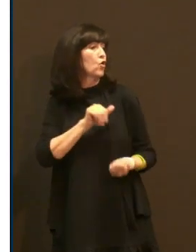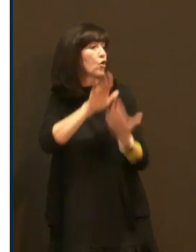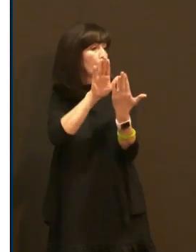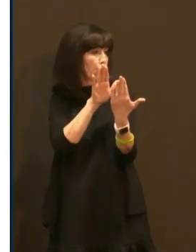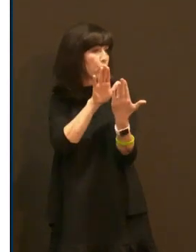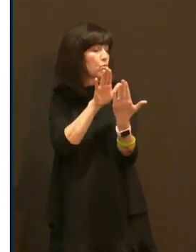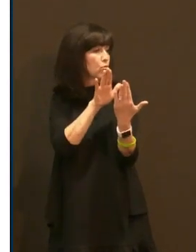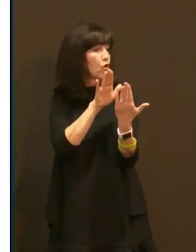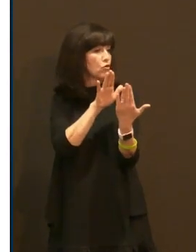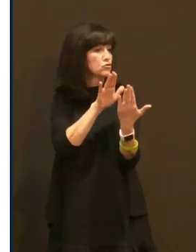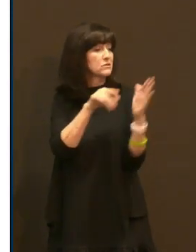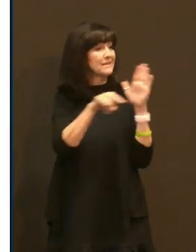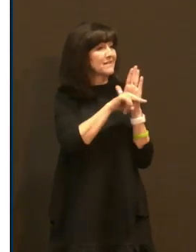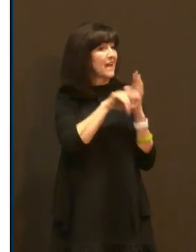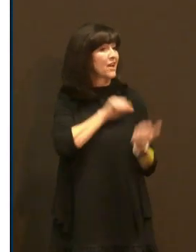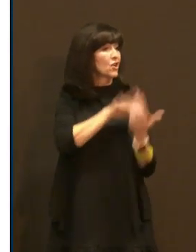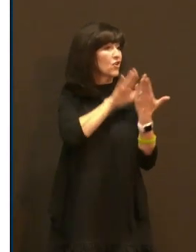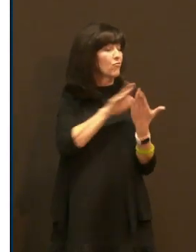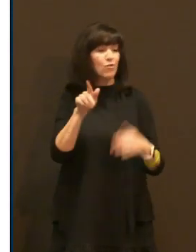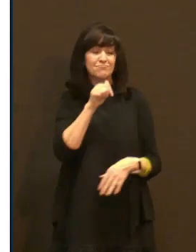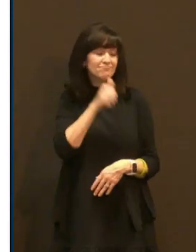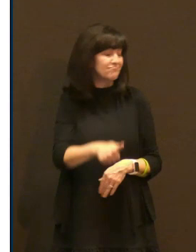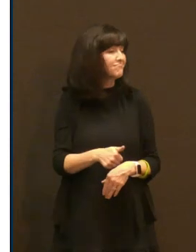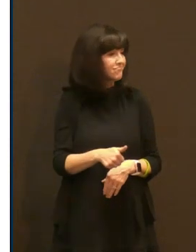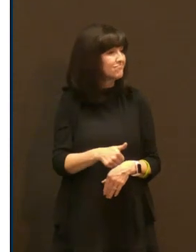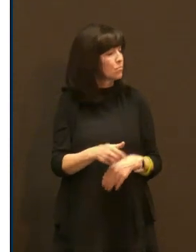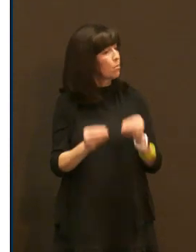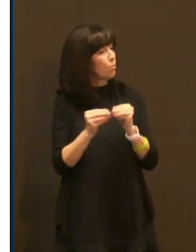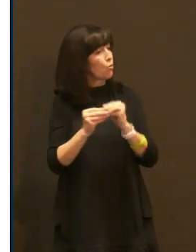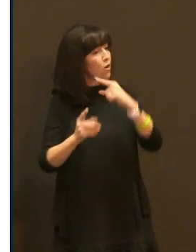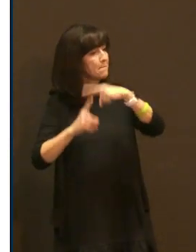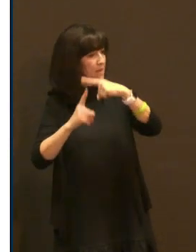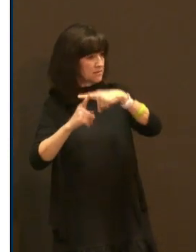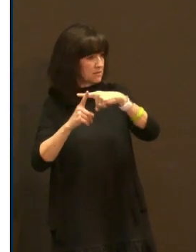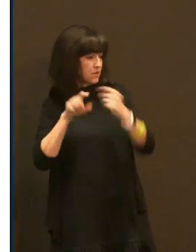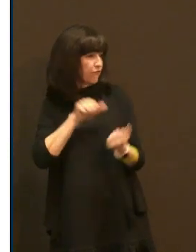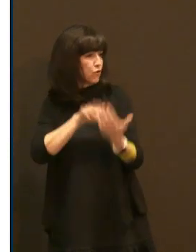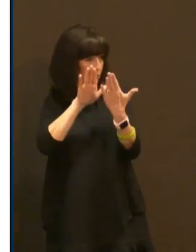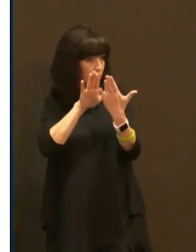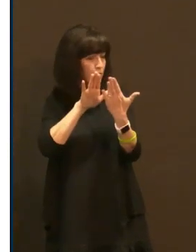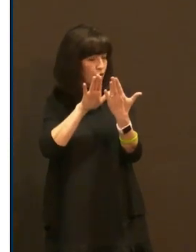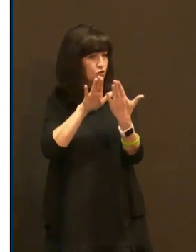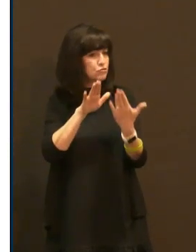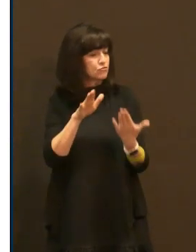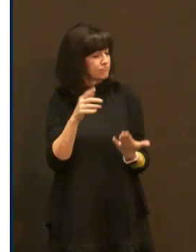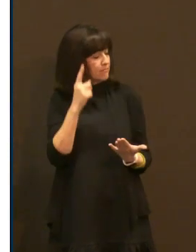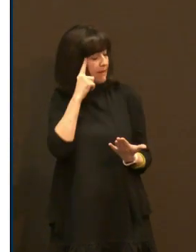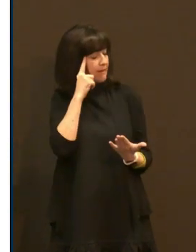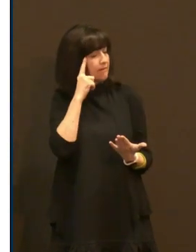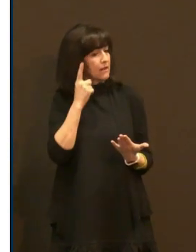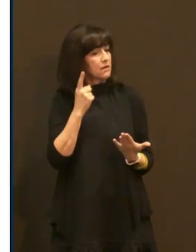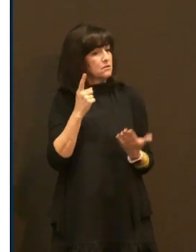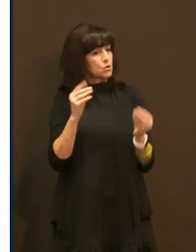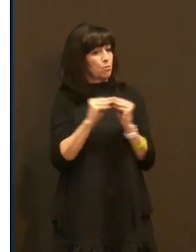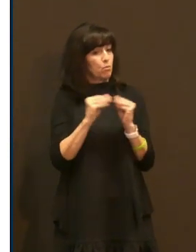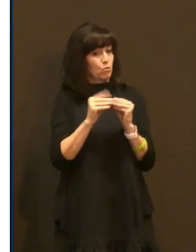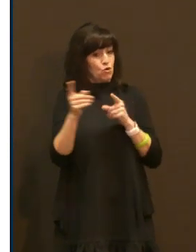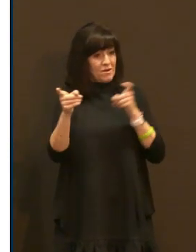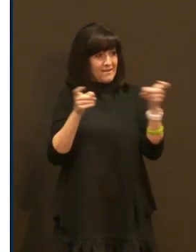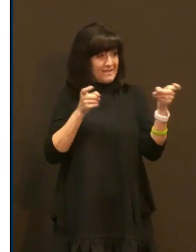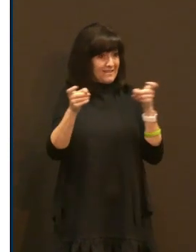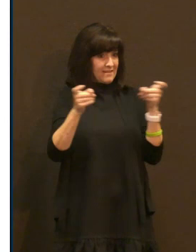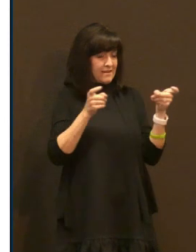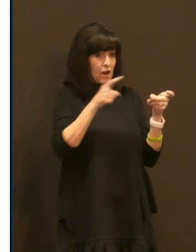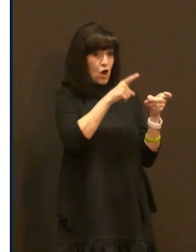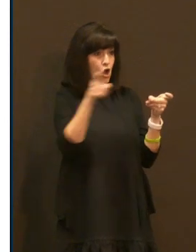time. And that's frankly why I think our approach to trying to manage the gatherings more